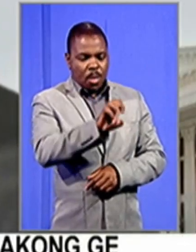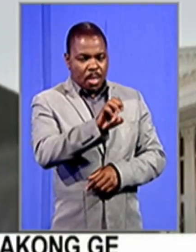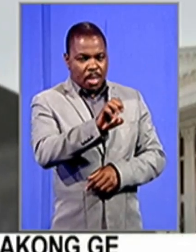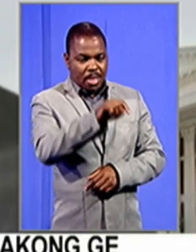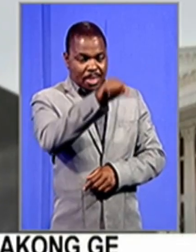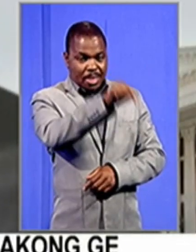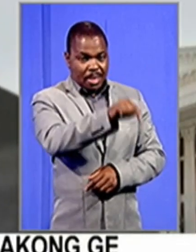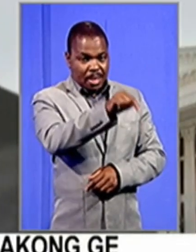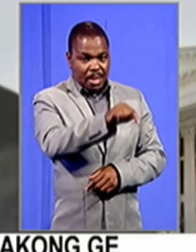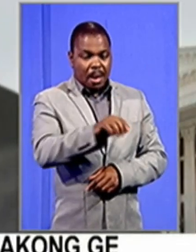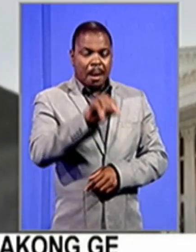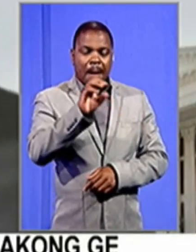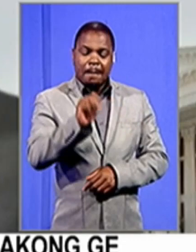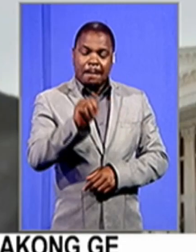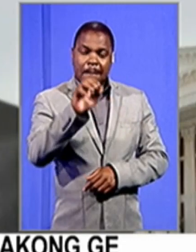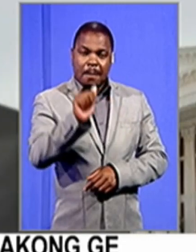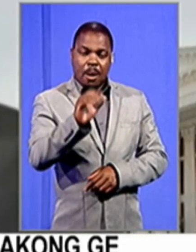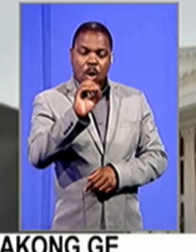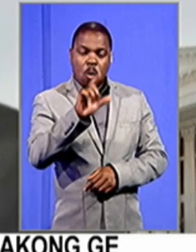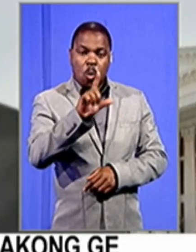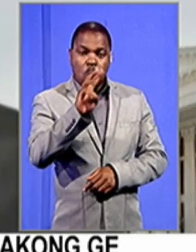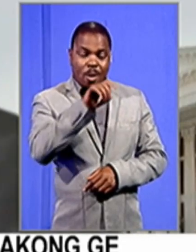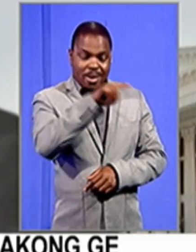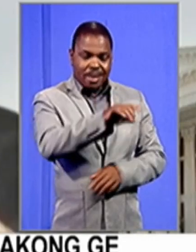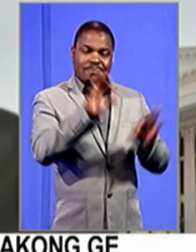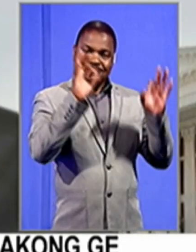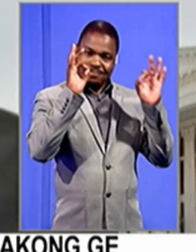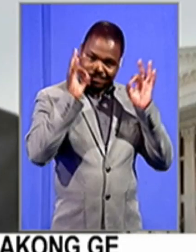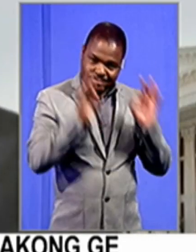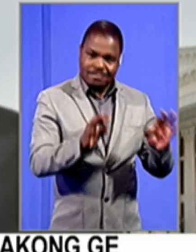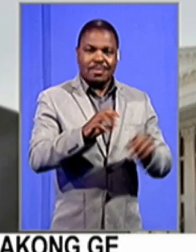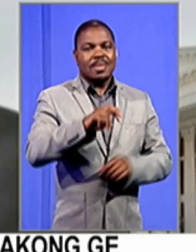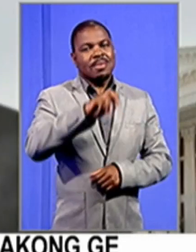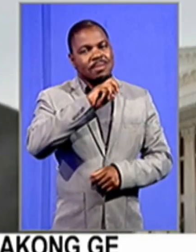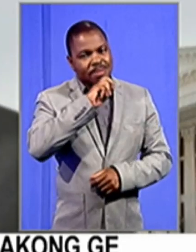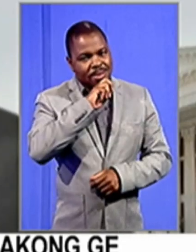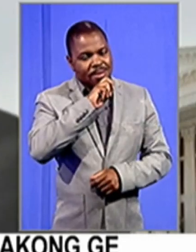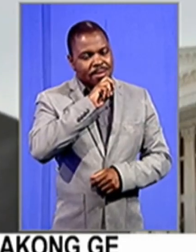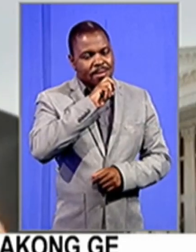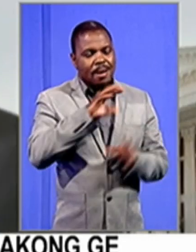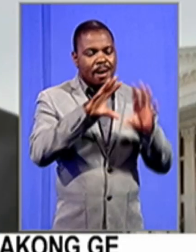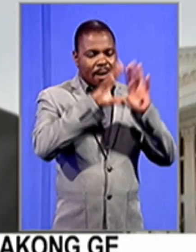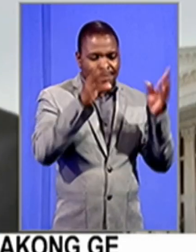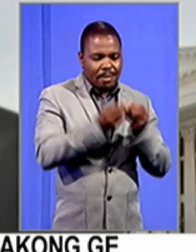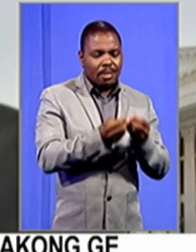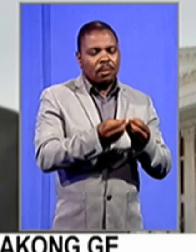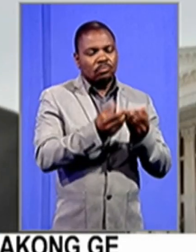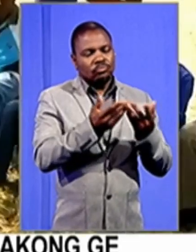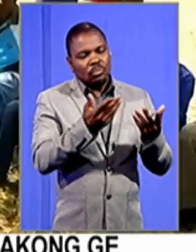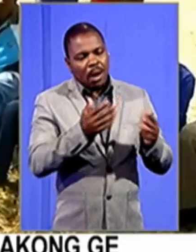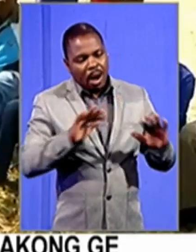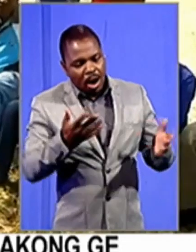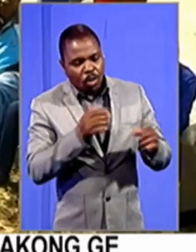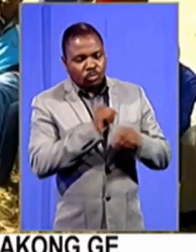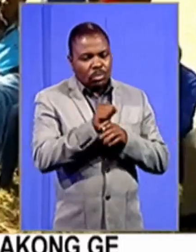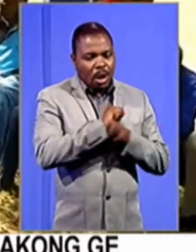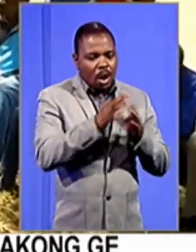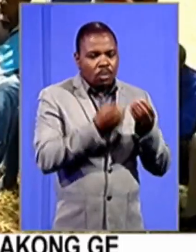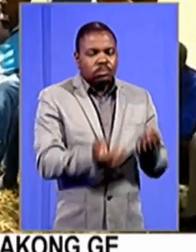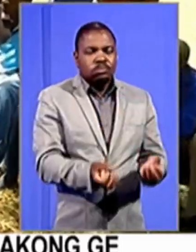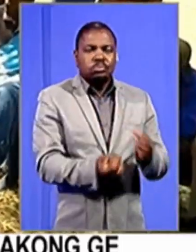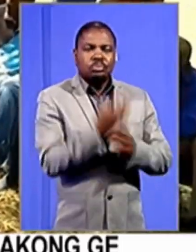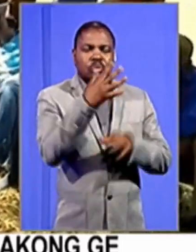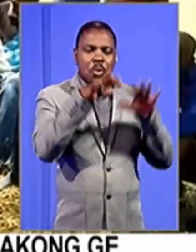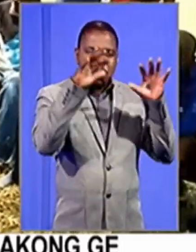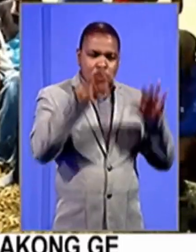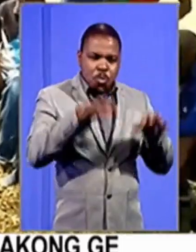ka mola maolwe kona mosatra wa dithokola tše dikgolo tša balobedu tša dipula le mo magoši ka moka a